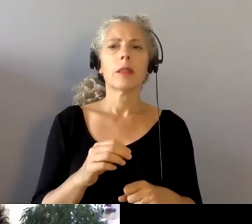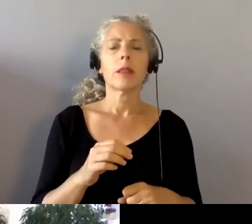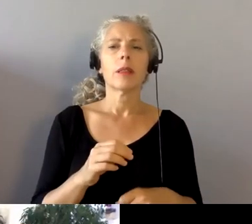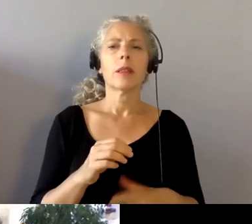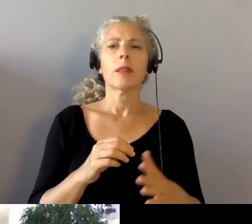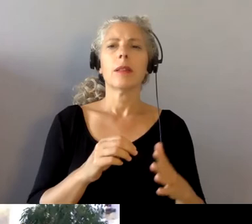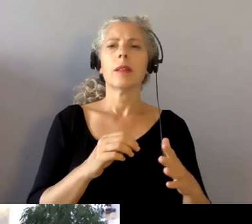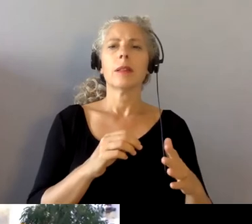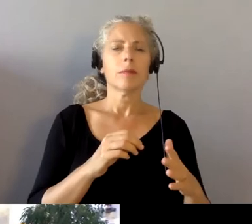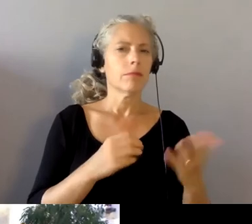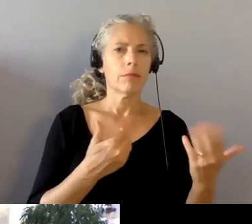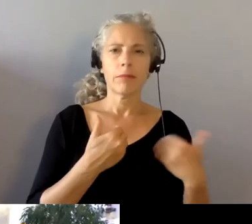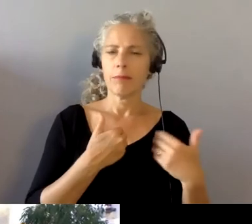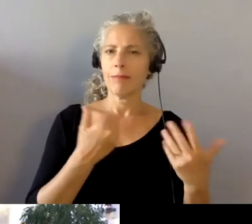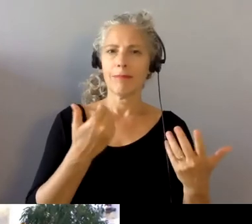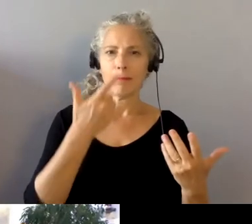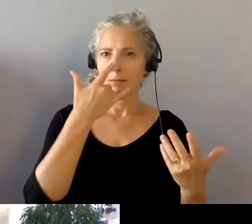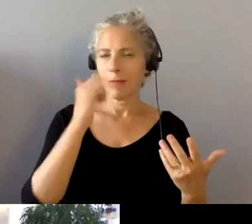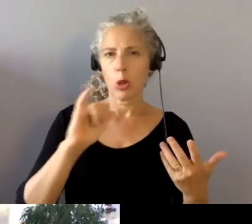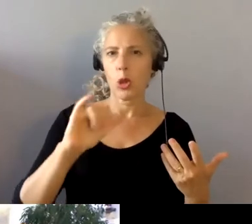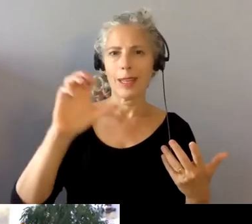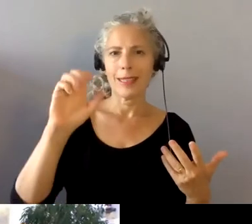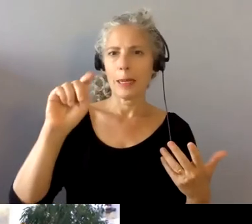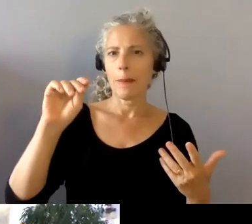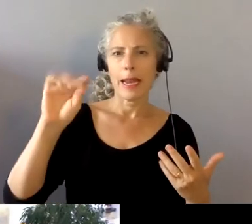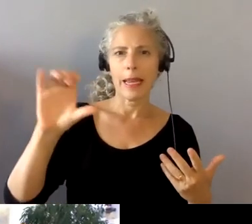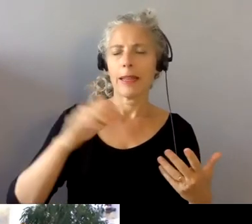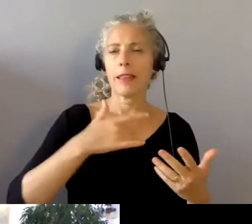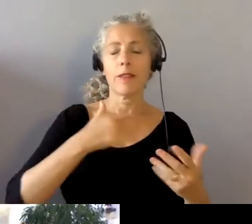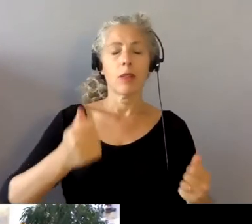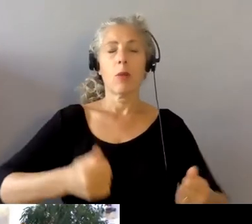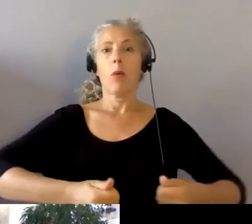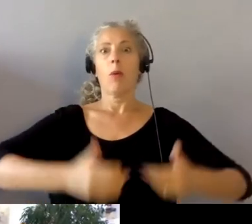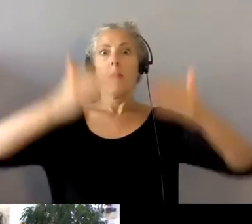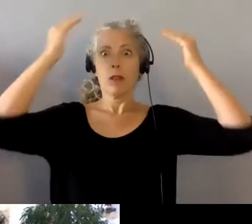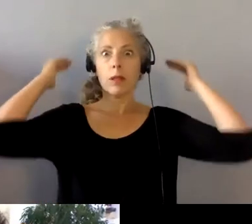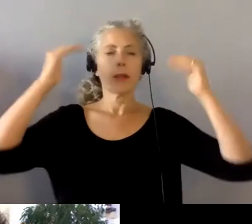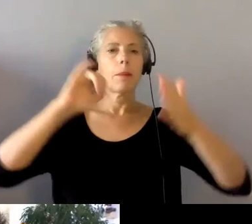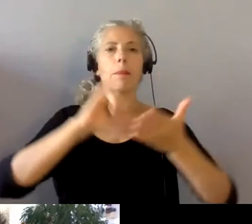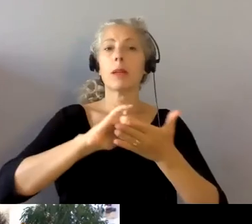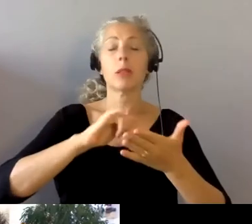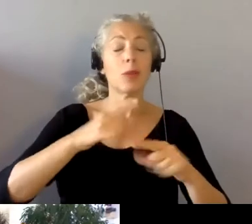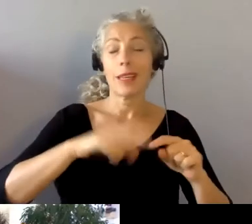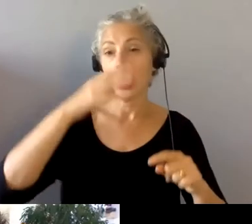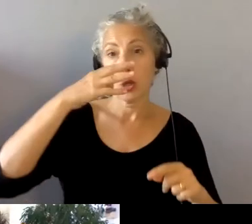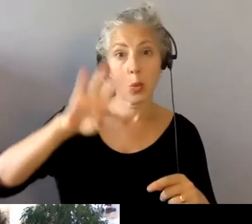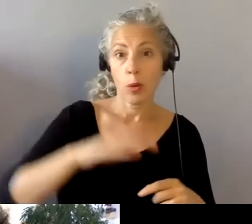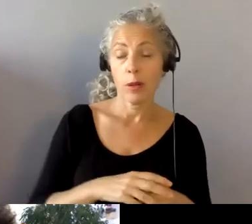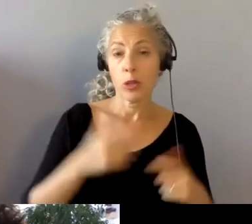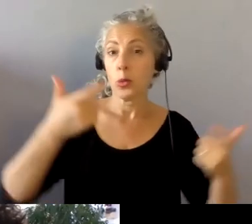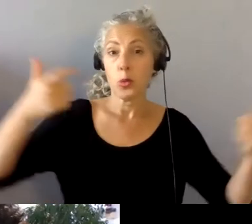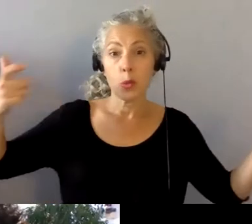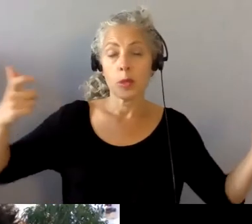have a cinematic quality. They're enveloping, they're overwhelming, they're impossible to ignore, right? And then there's all